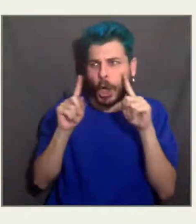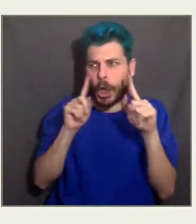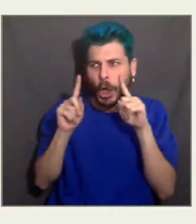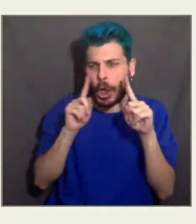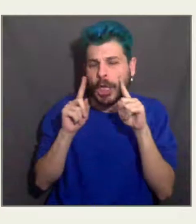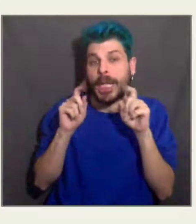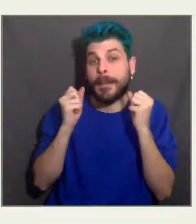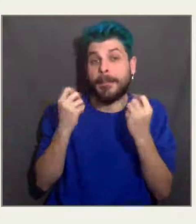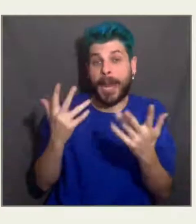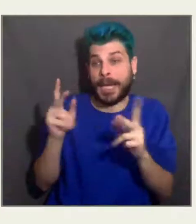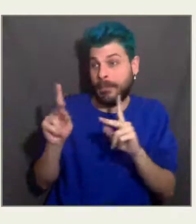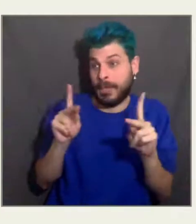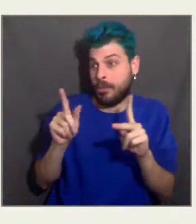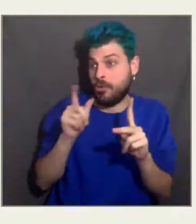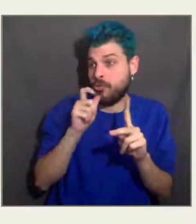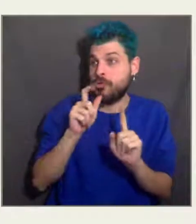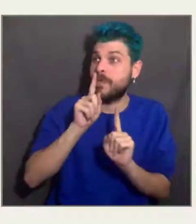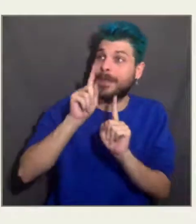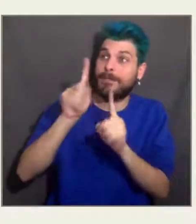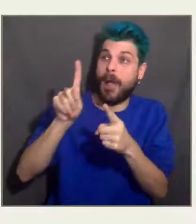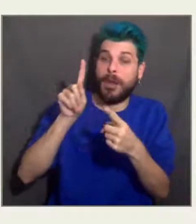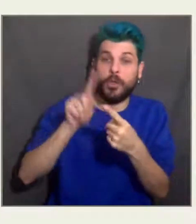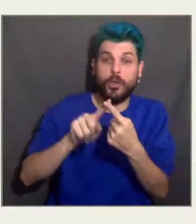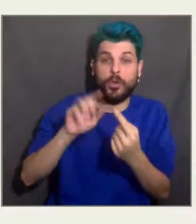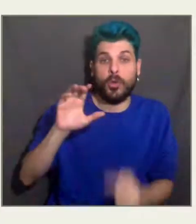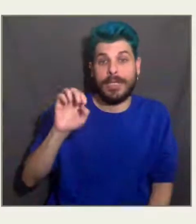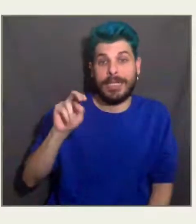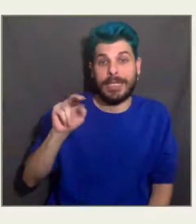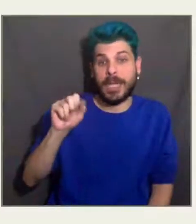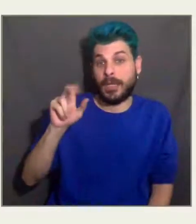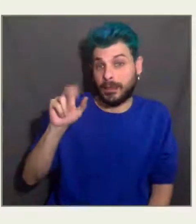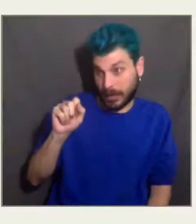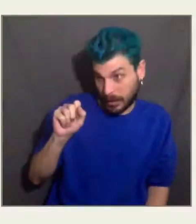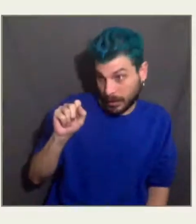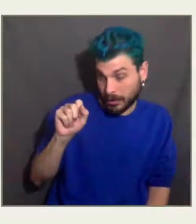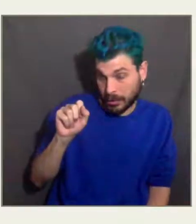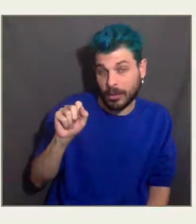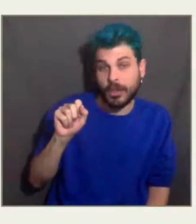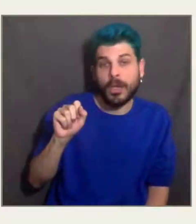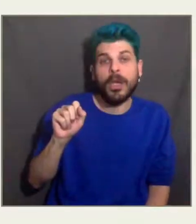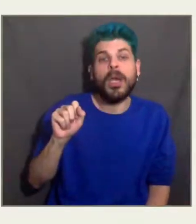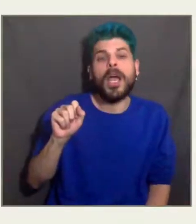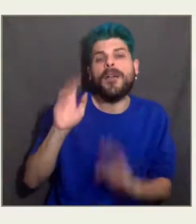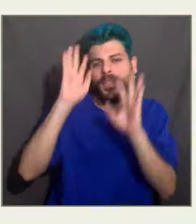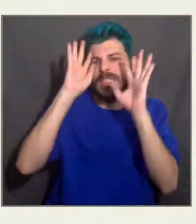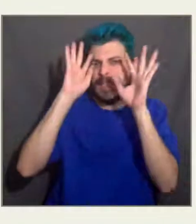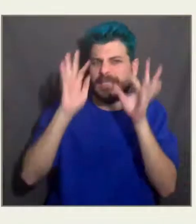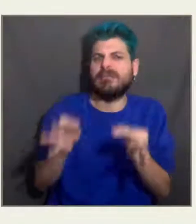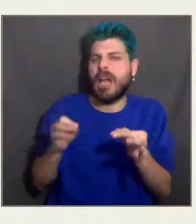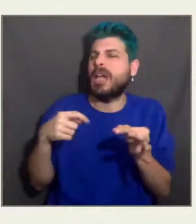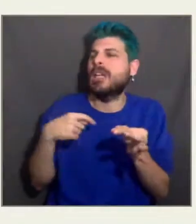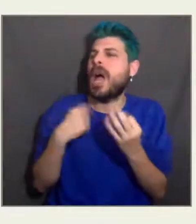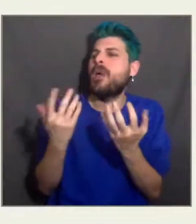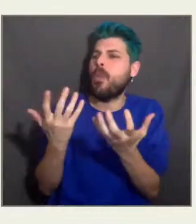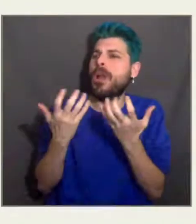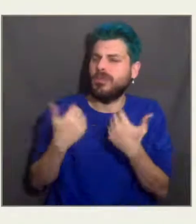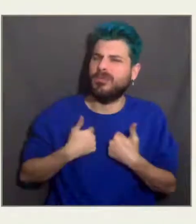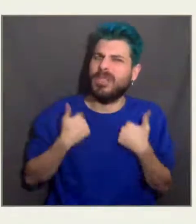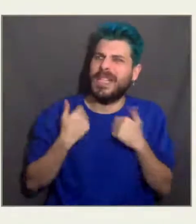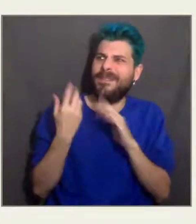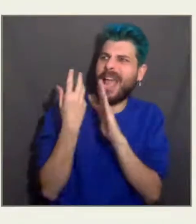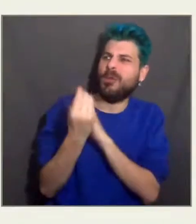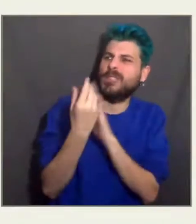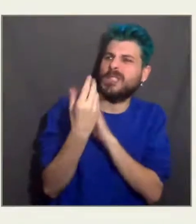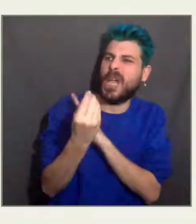probably the point in time census, I would imagine, are choosing camping and reluctant to move into shelters